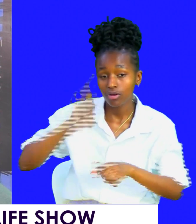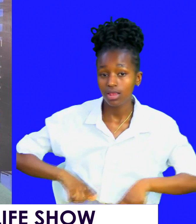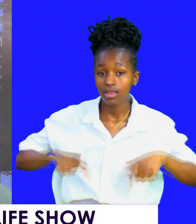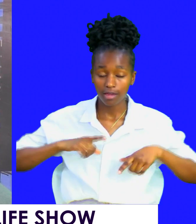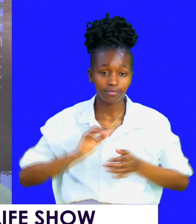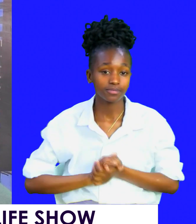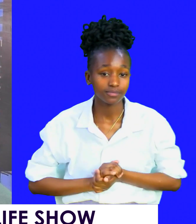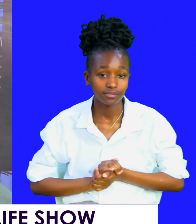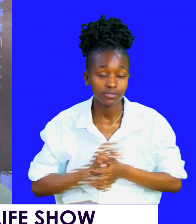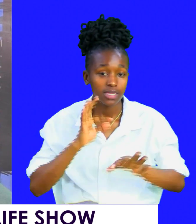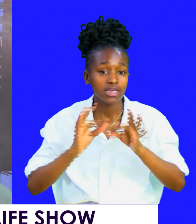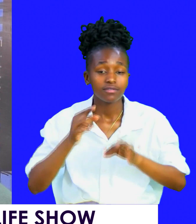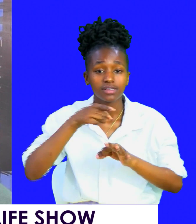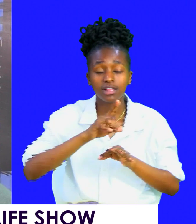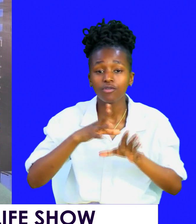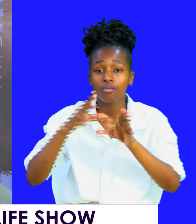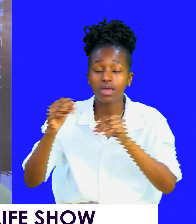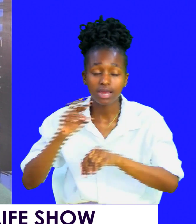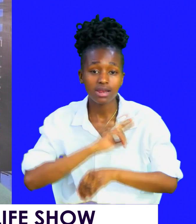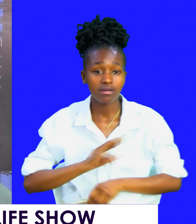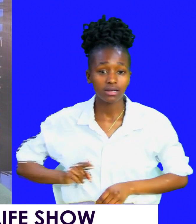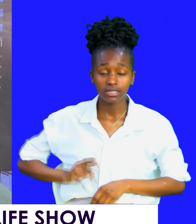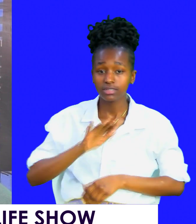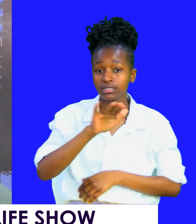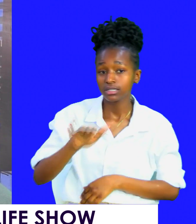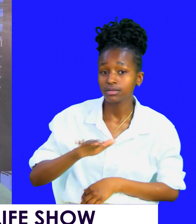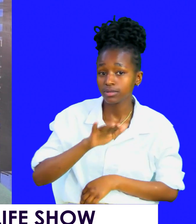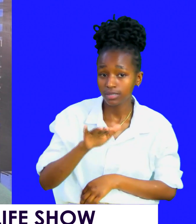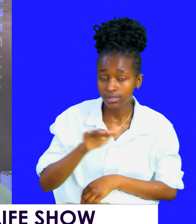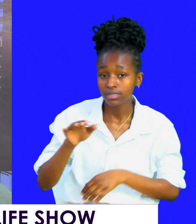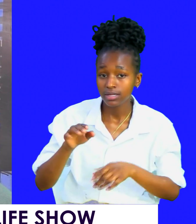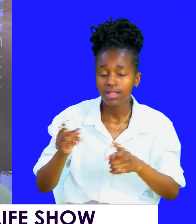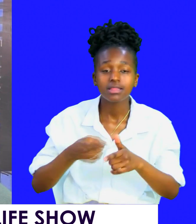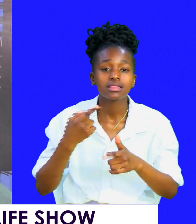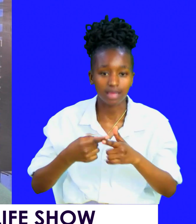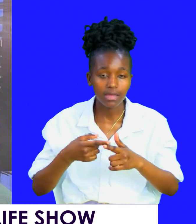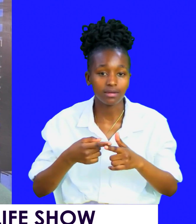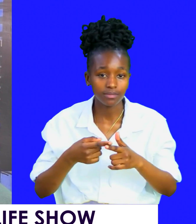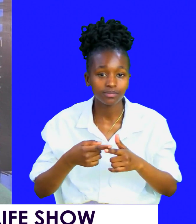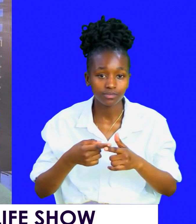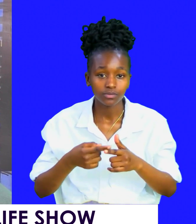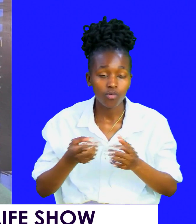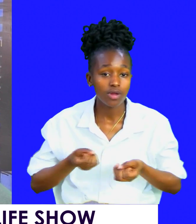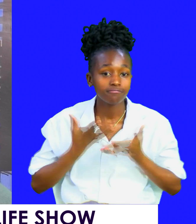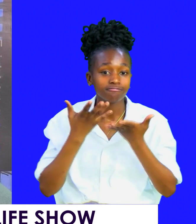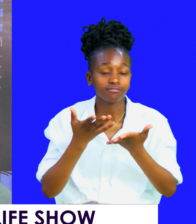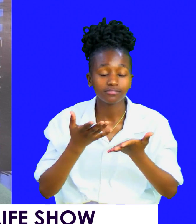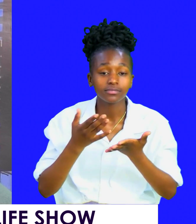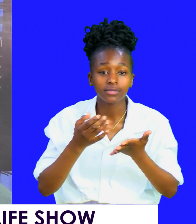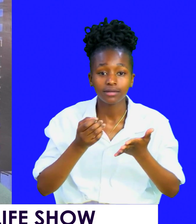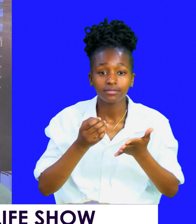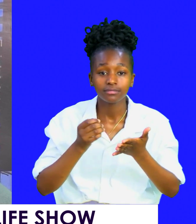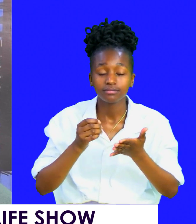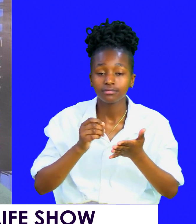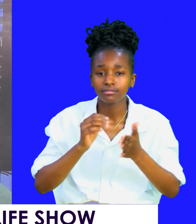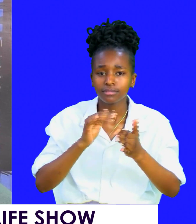a religious place, I'm seeing you addressing that aspect. When I see you go to a place where